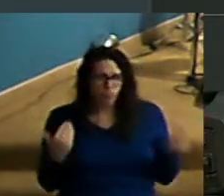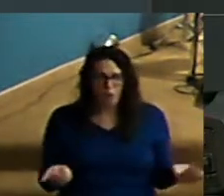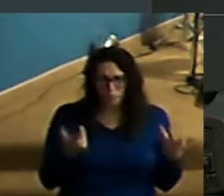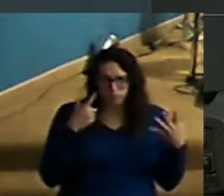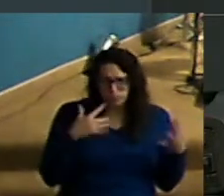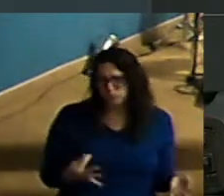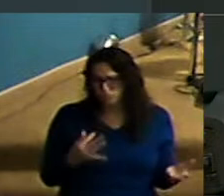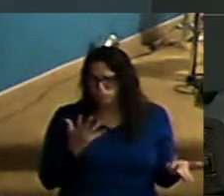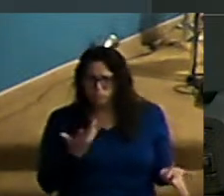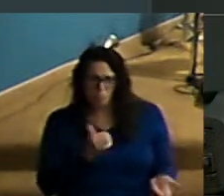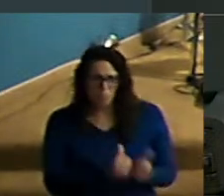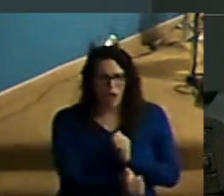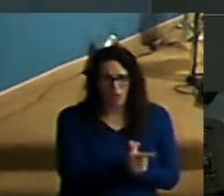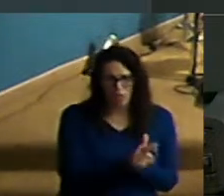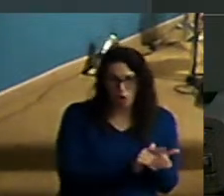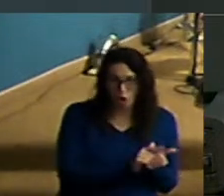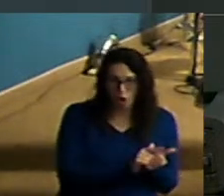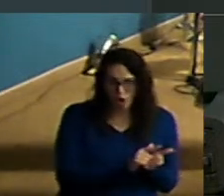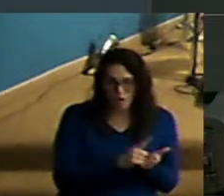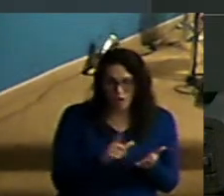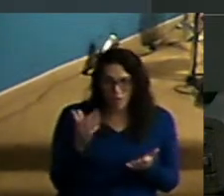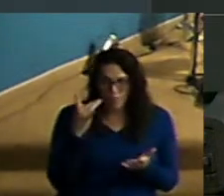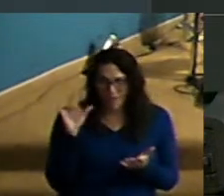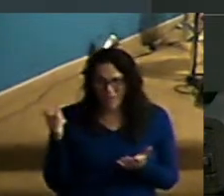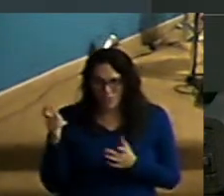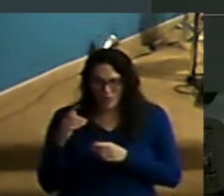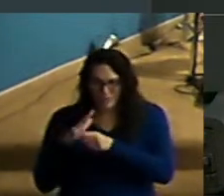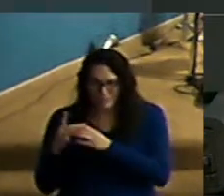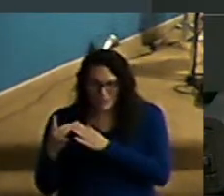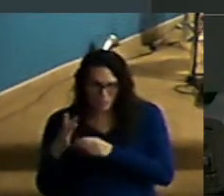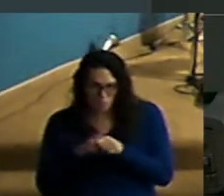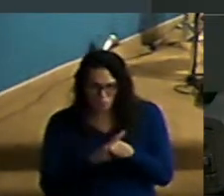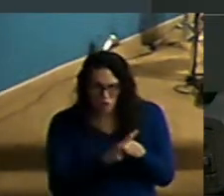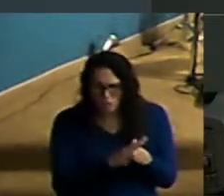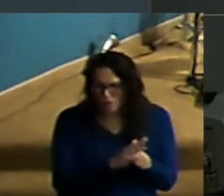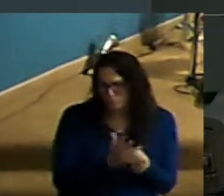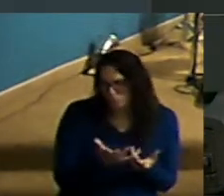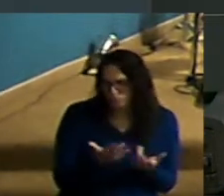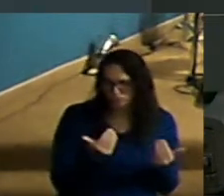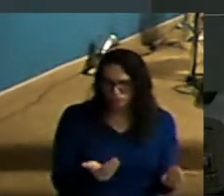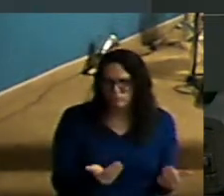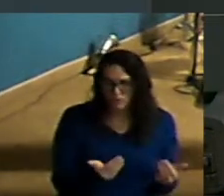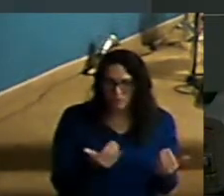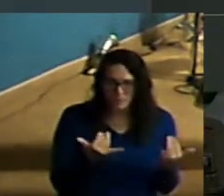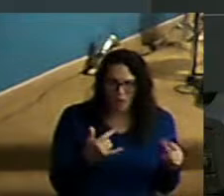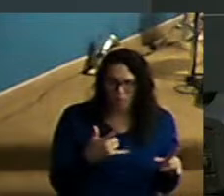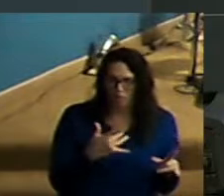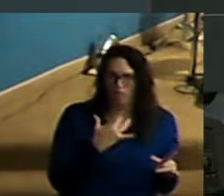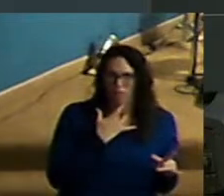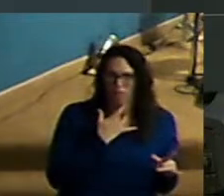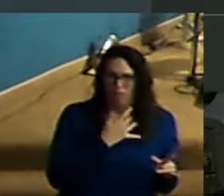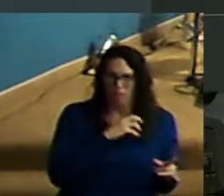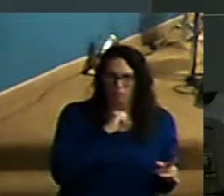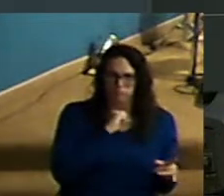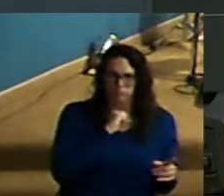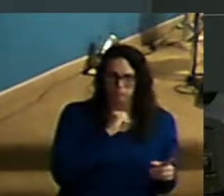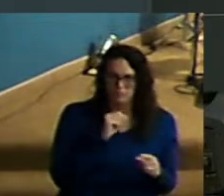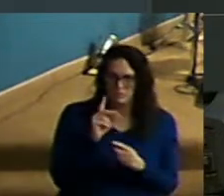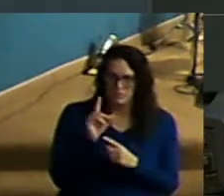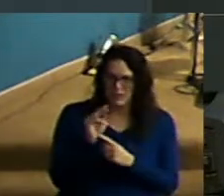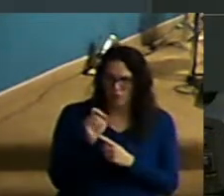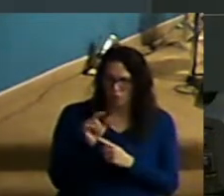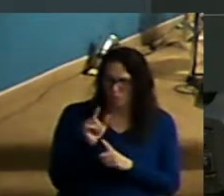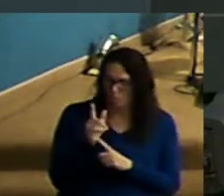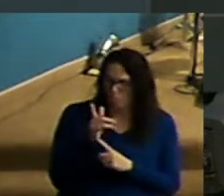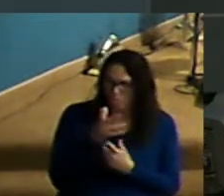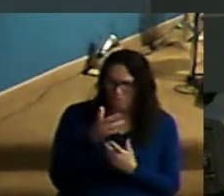pressure from governing leaders. And so he, at verse 14, Darius is greatly distressed. He's like, I've got to